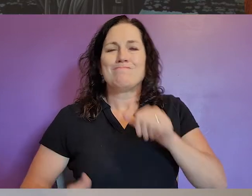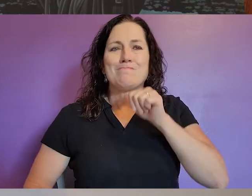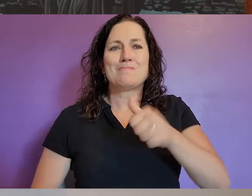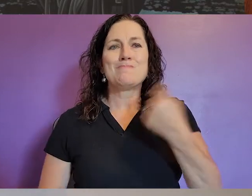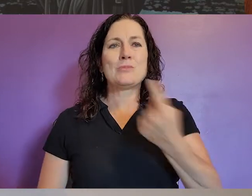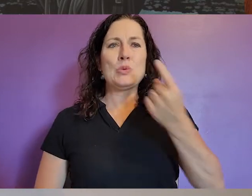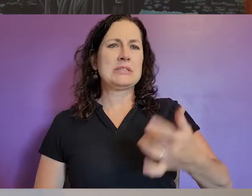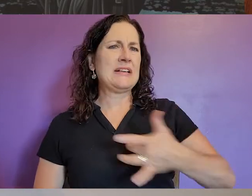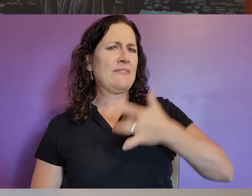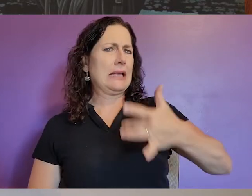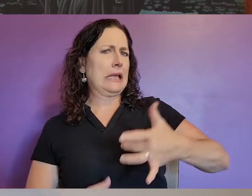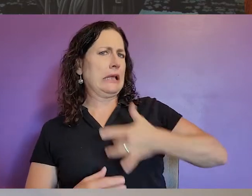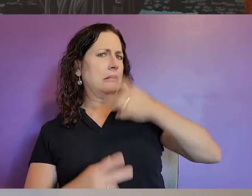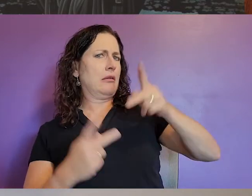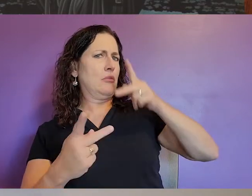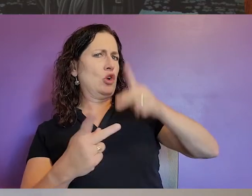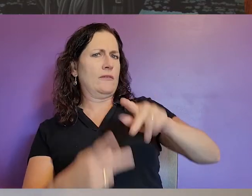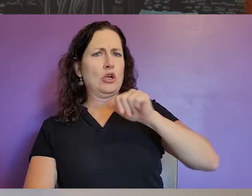not feel